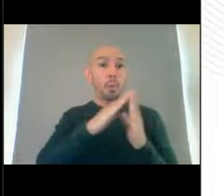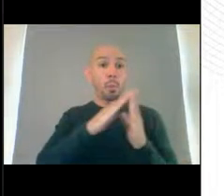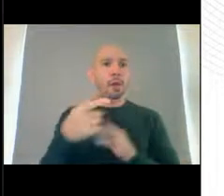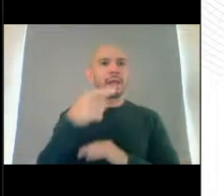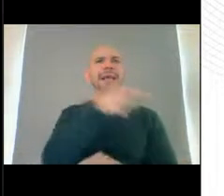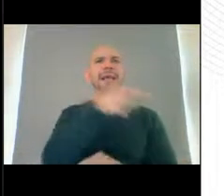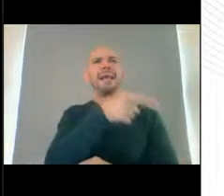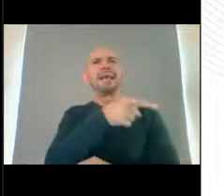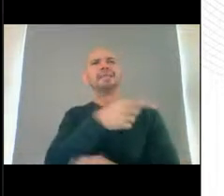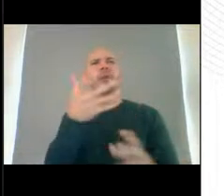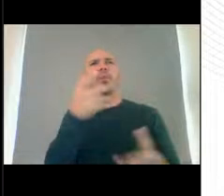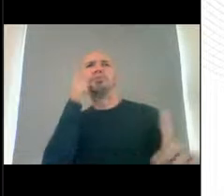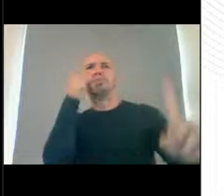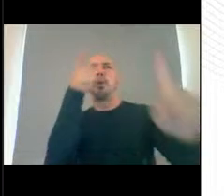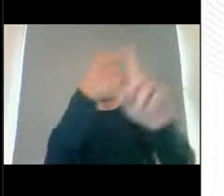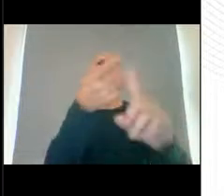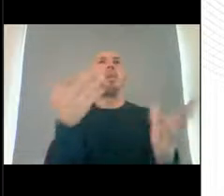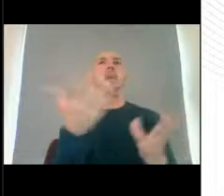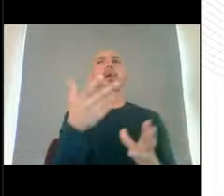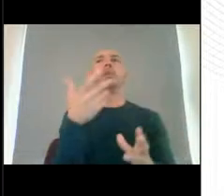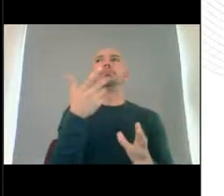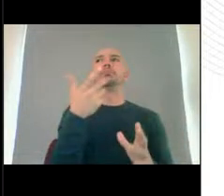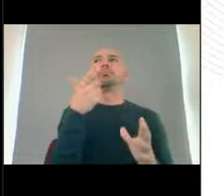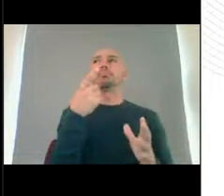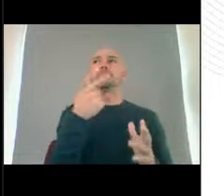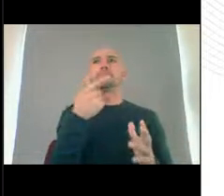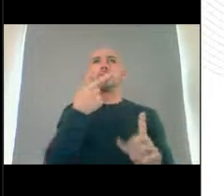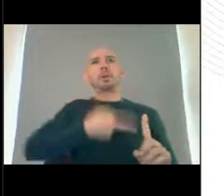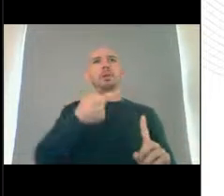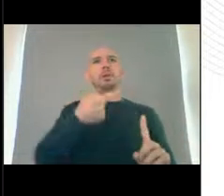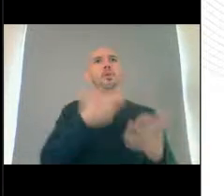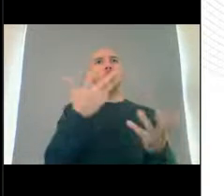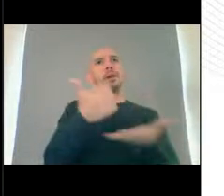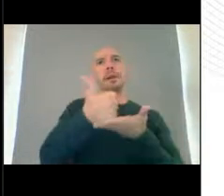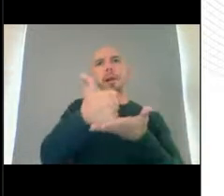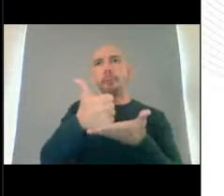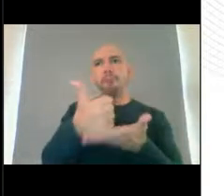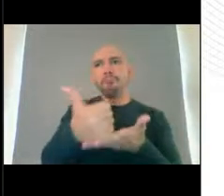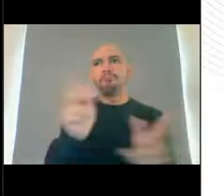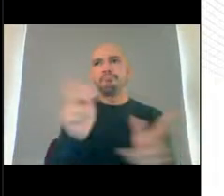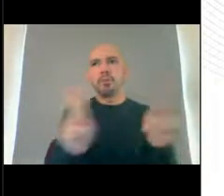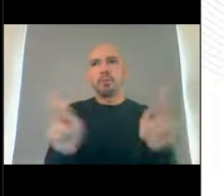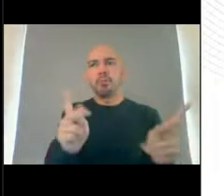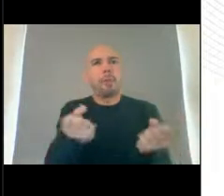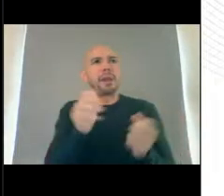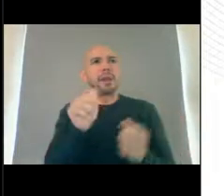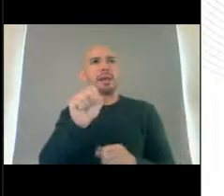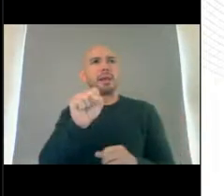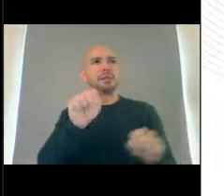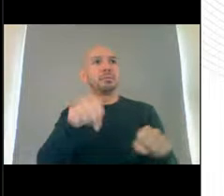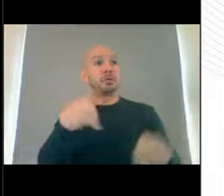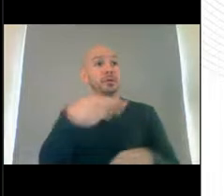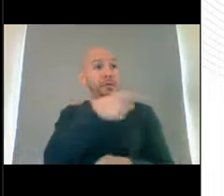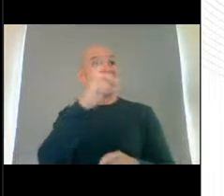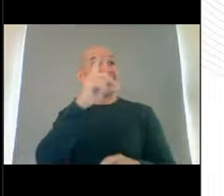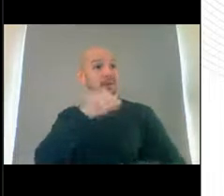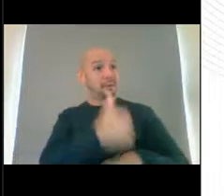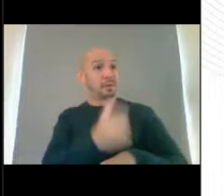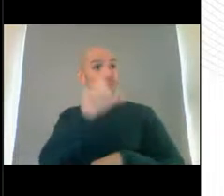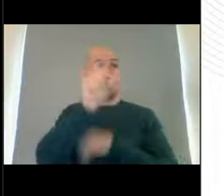of what he wanted to do as a person to help as many people as possible he actually had a 20-year plan that he won't be able to see